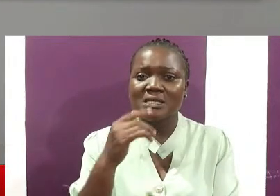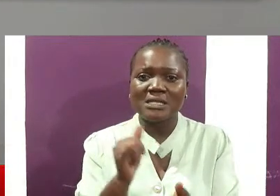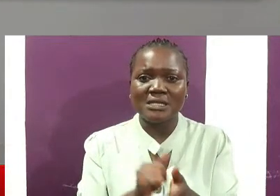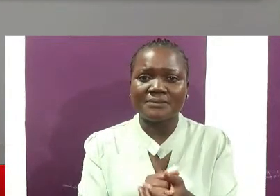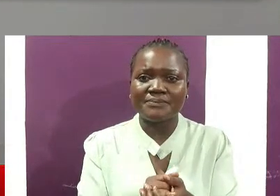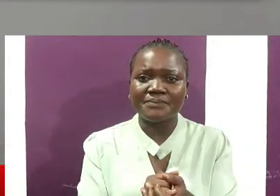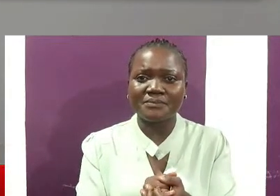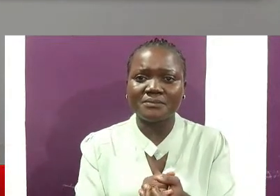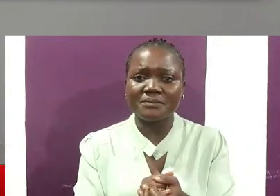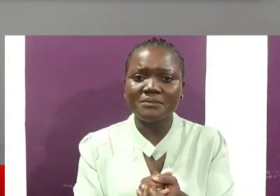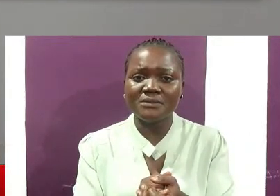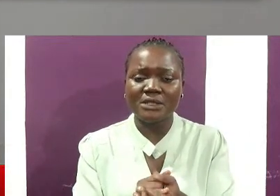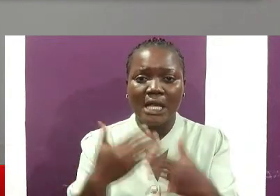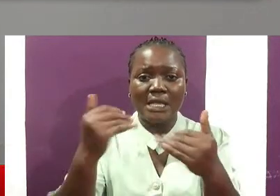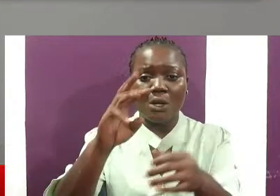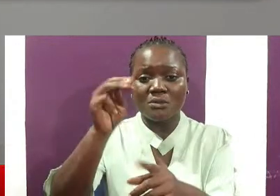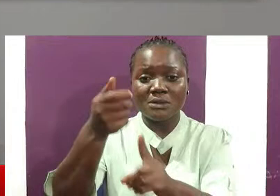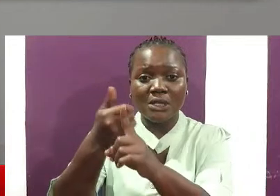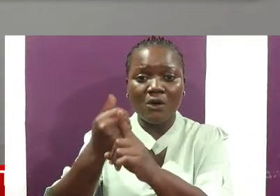32.